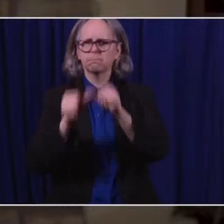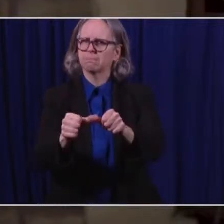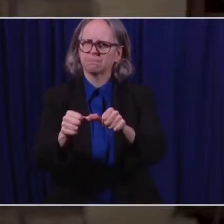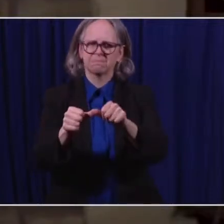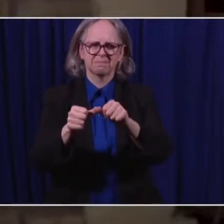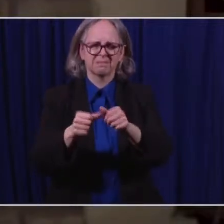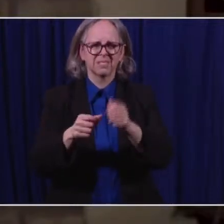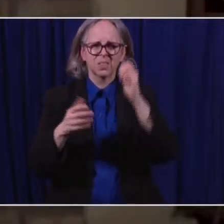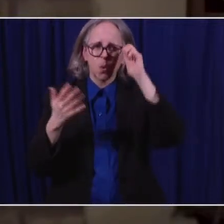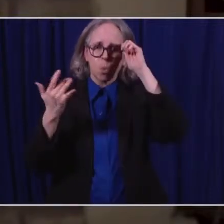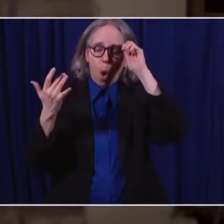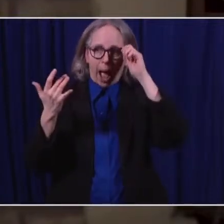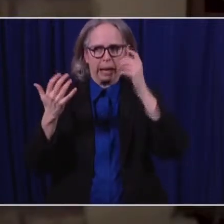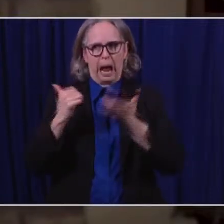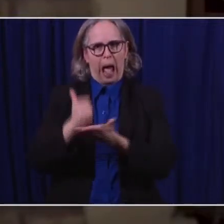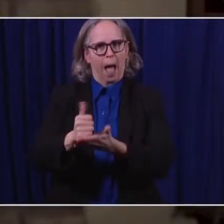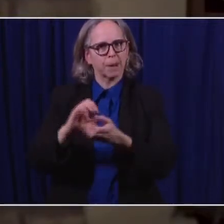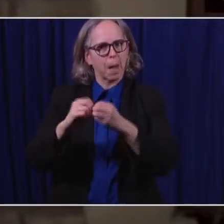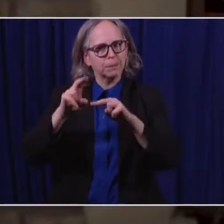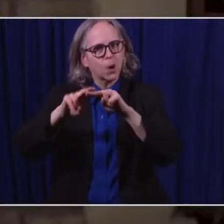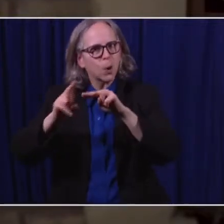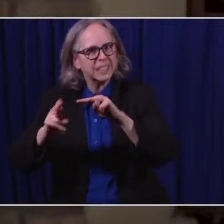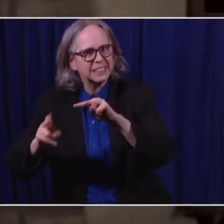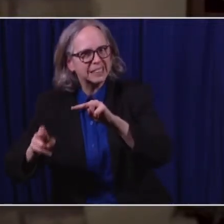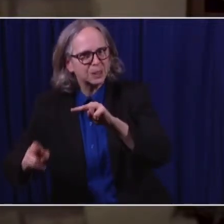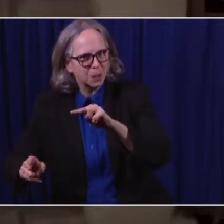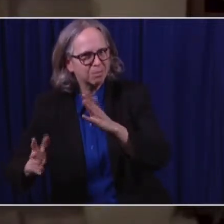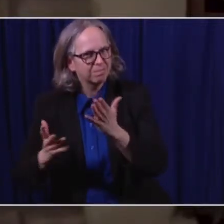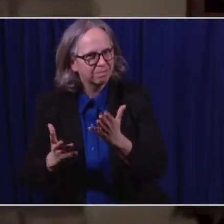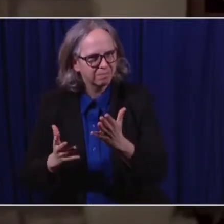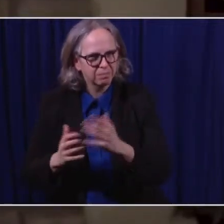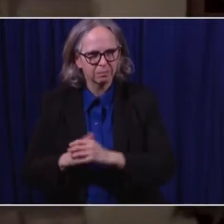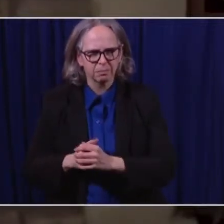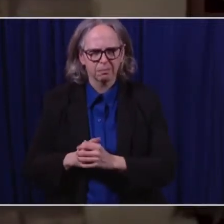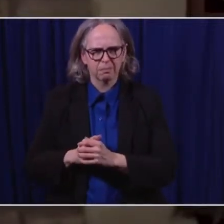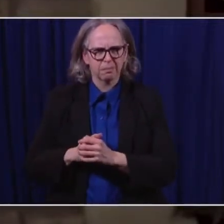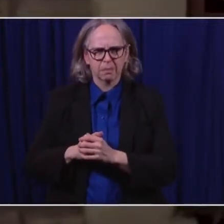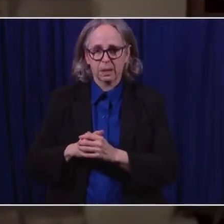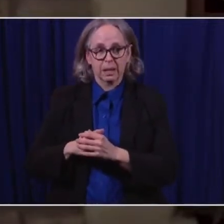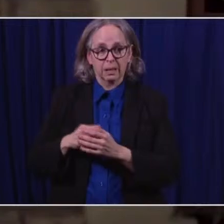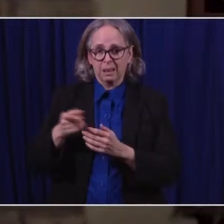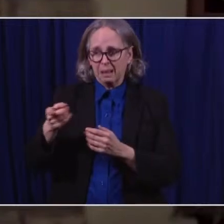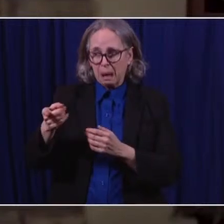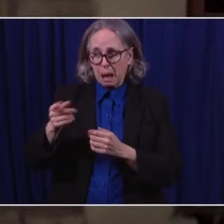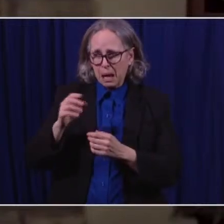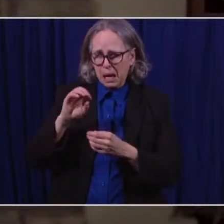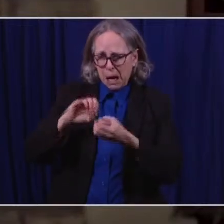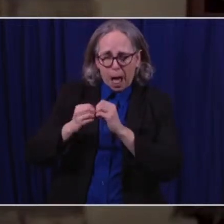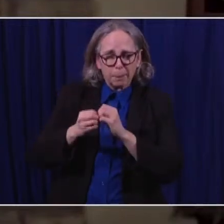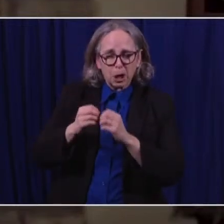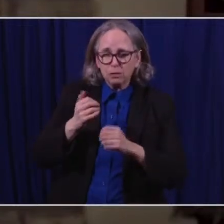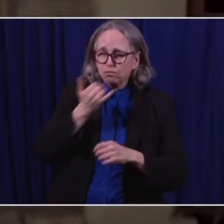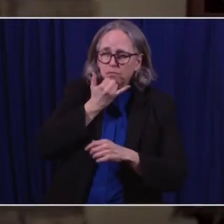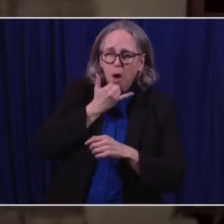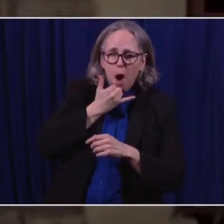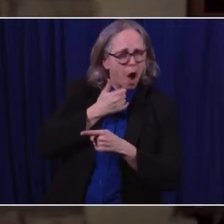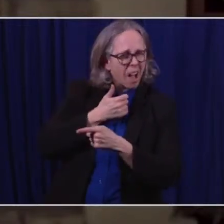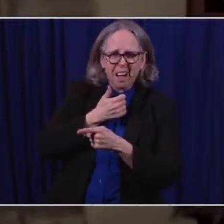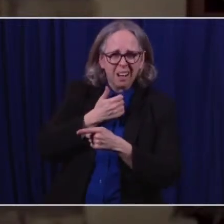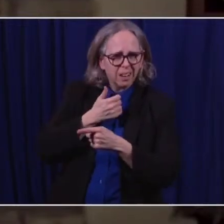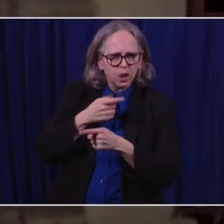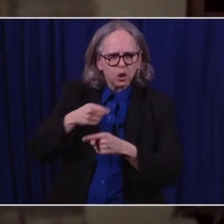This didn't happen just by chance. This has happened because we have better than 90% of people who are wearing masks in